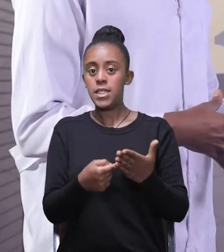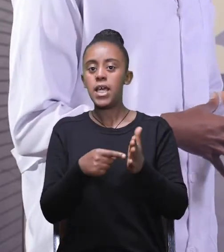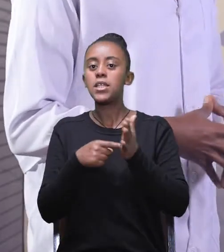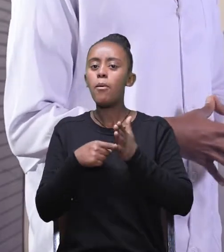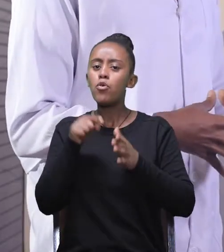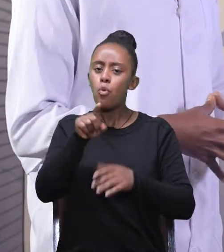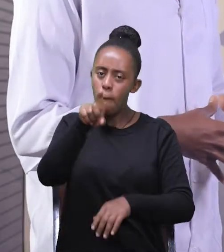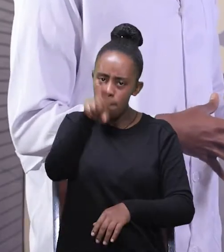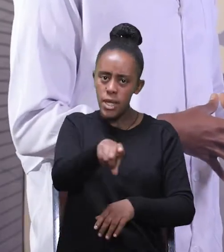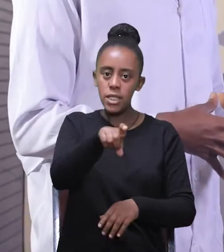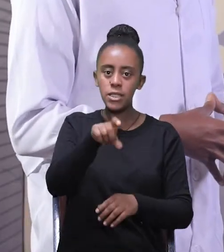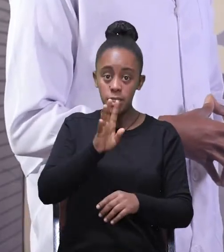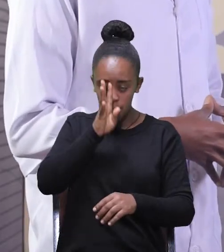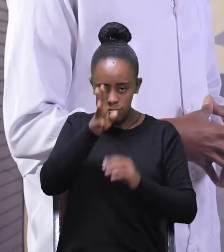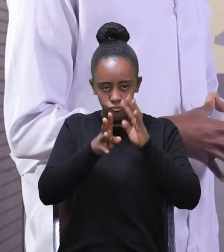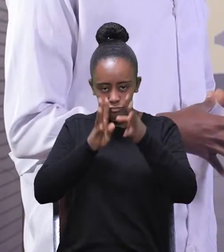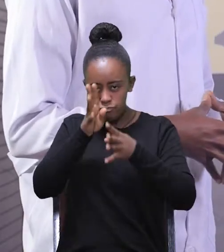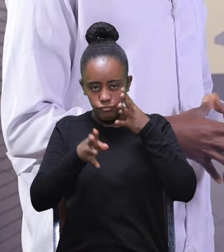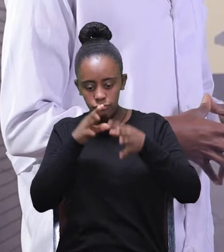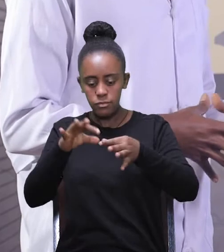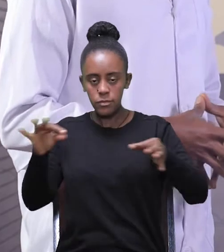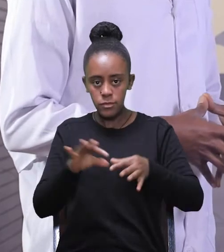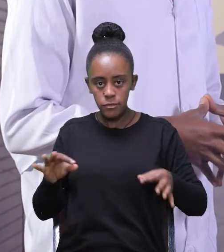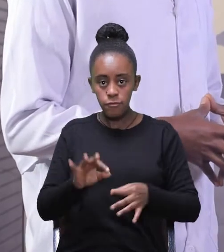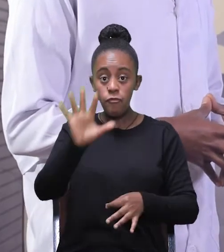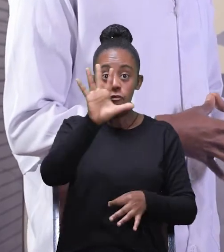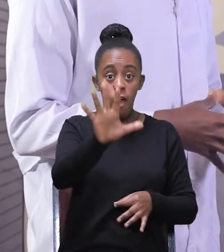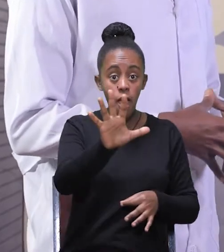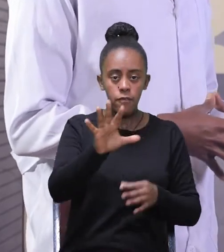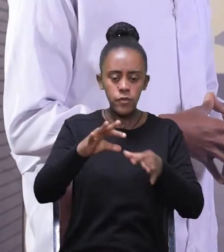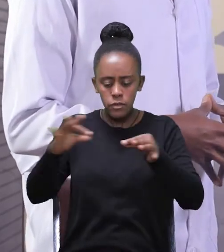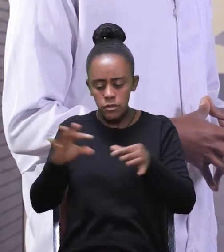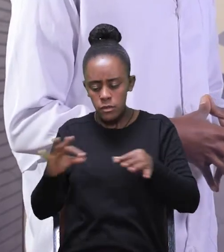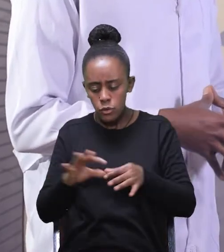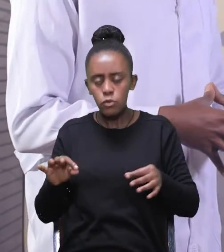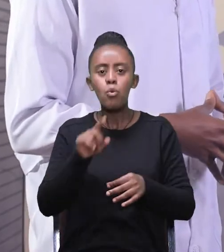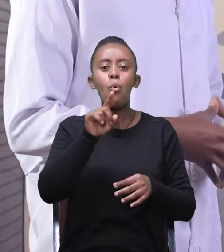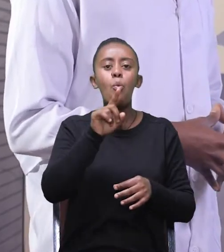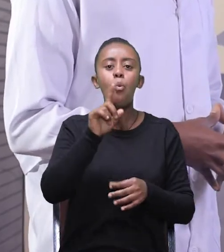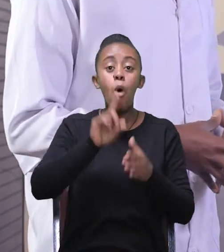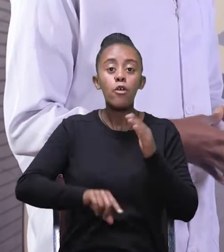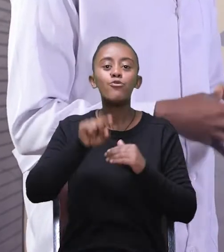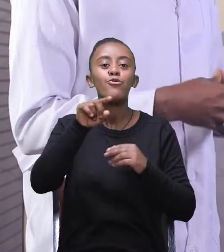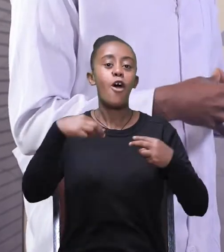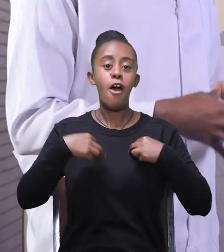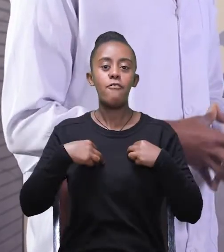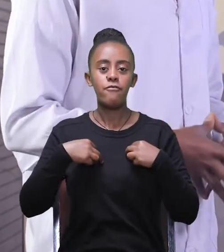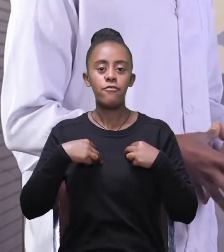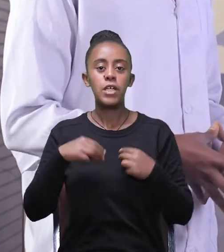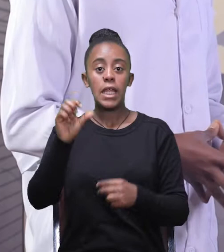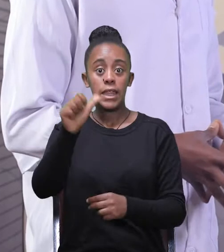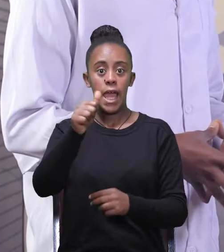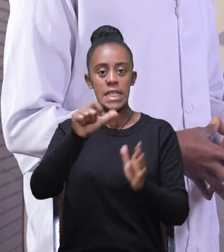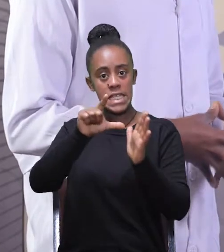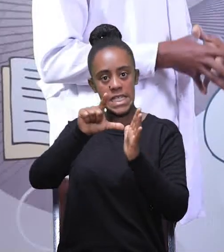must create 5 sentences what you have. I give you for this question 10